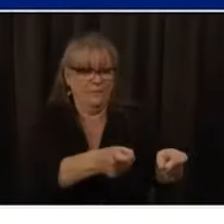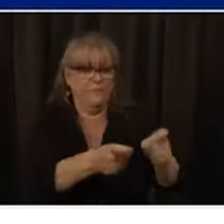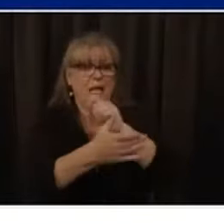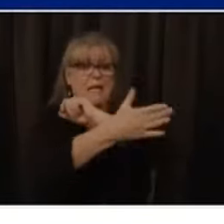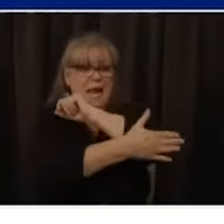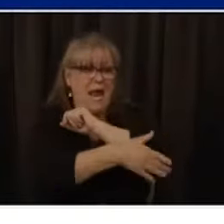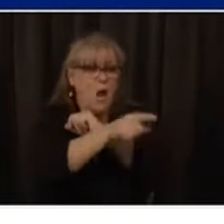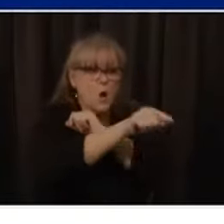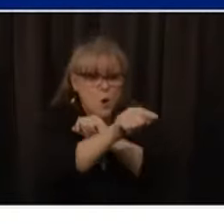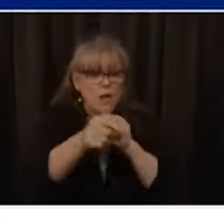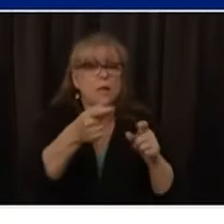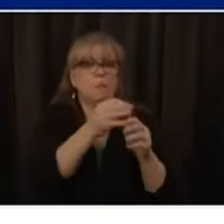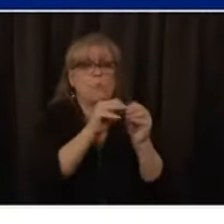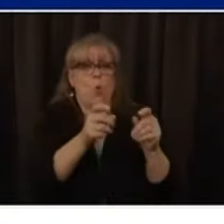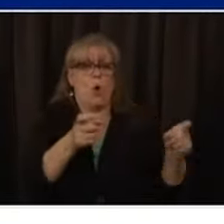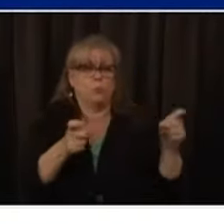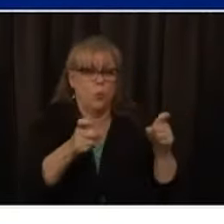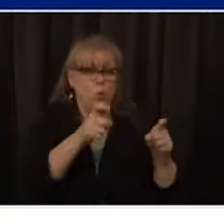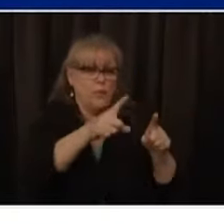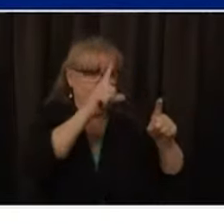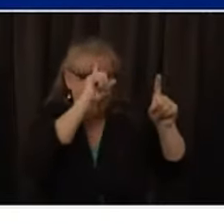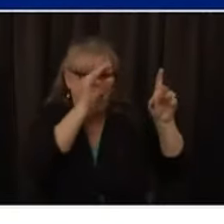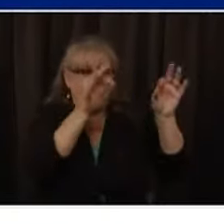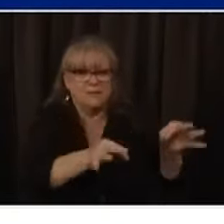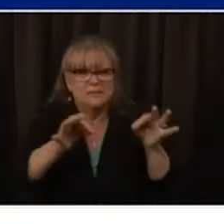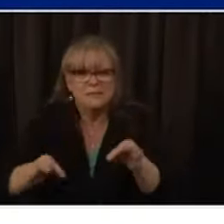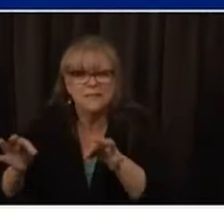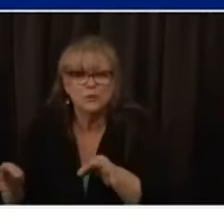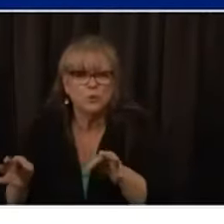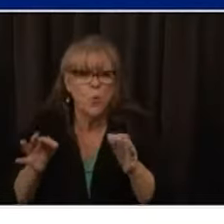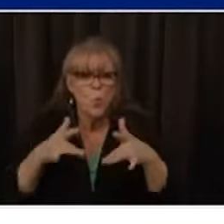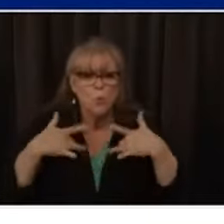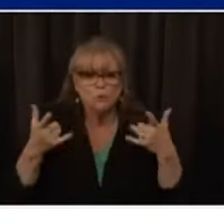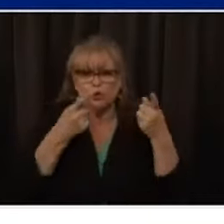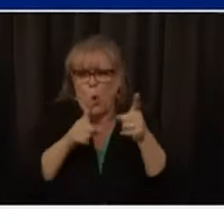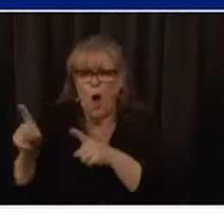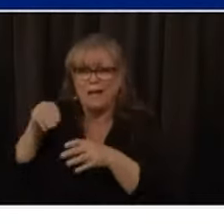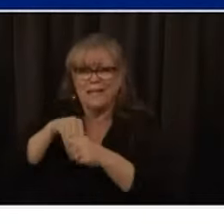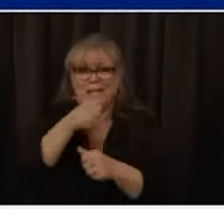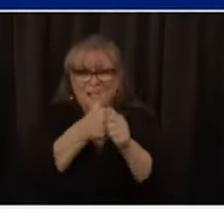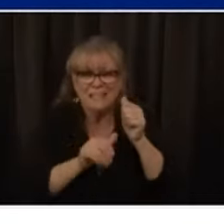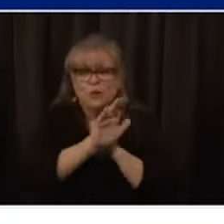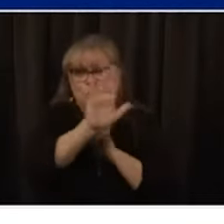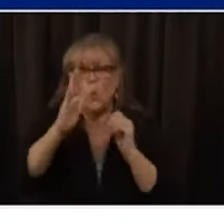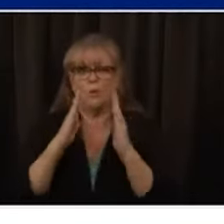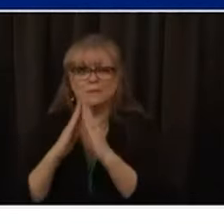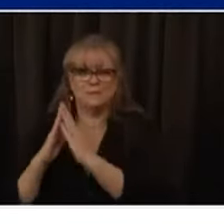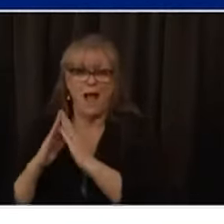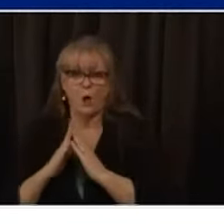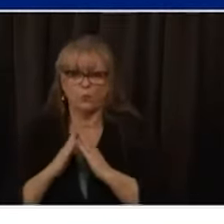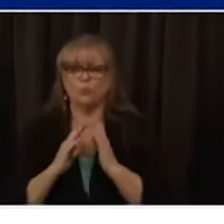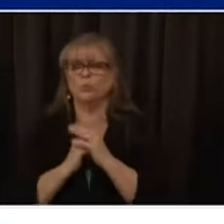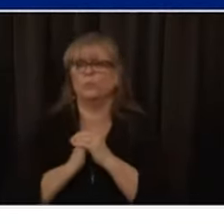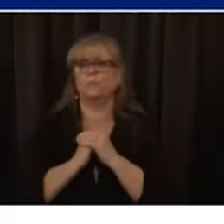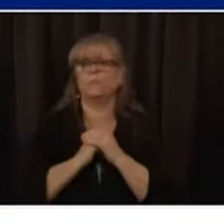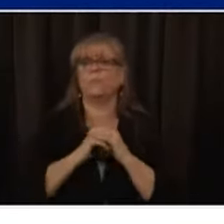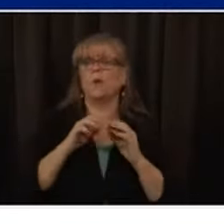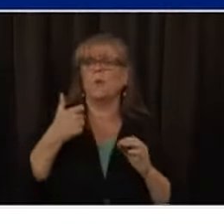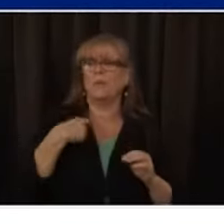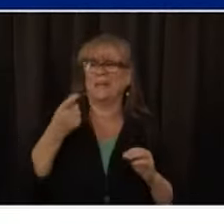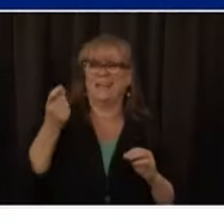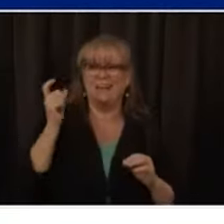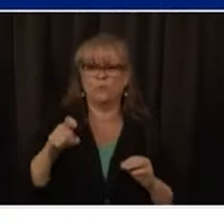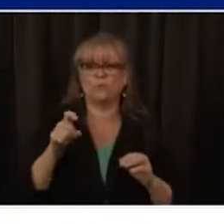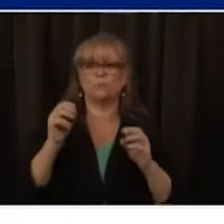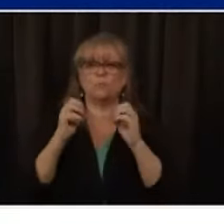communities. The School of Public Health report discusses the need for continued policies around mask wearing and